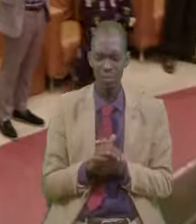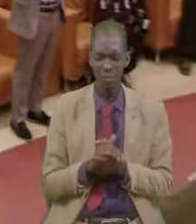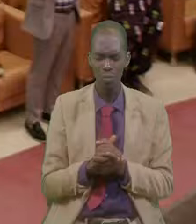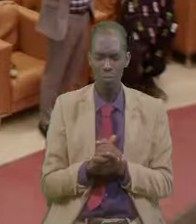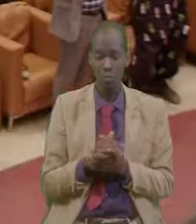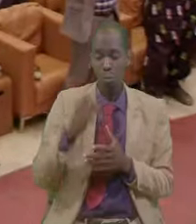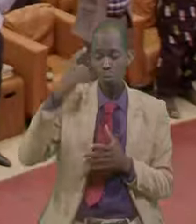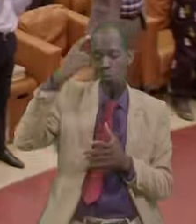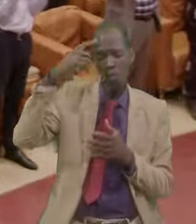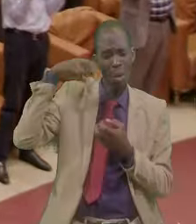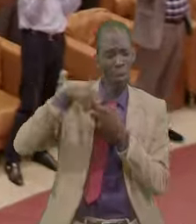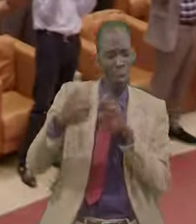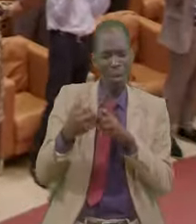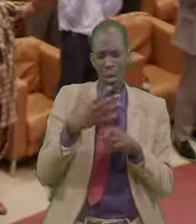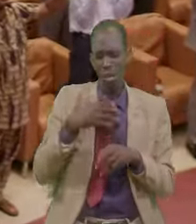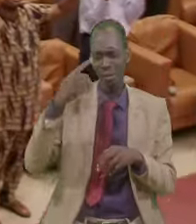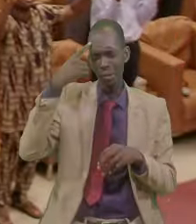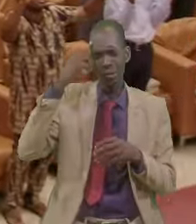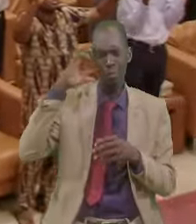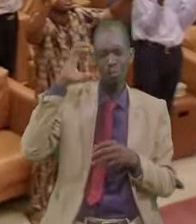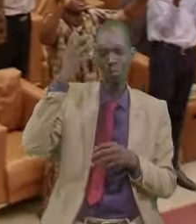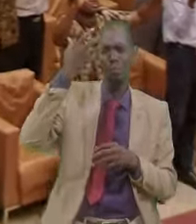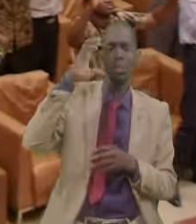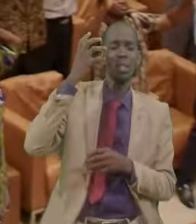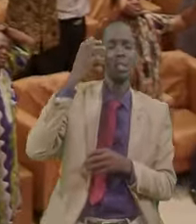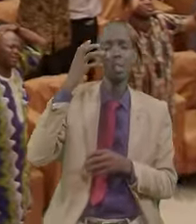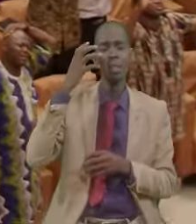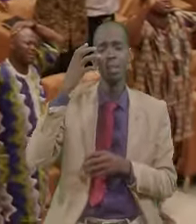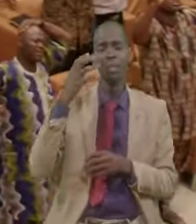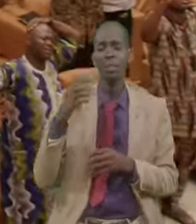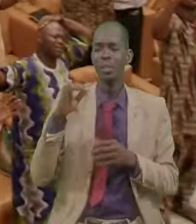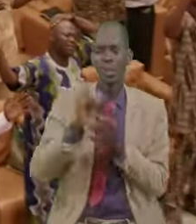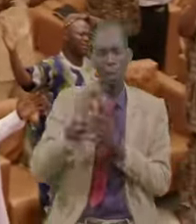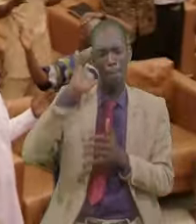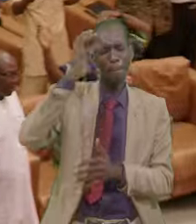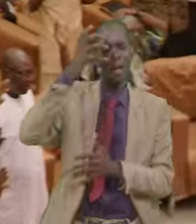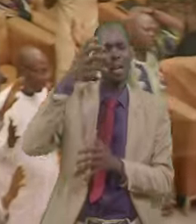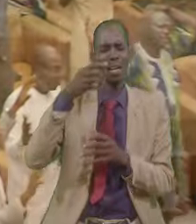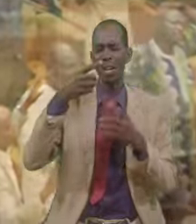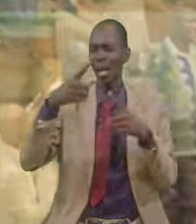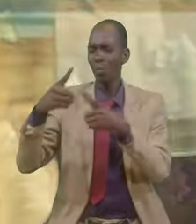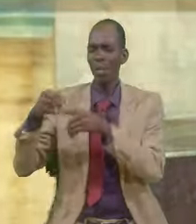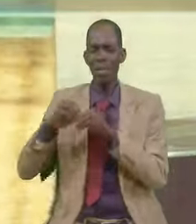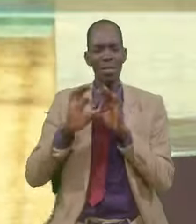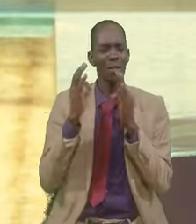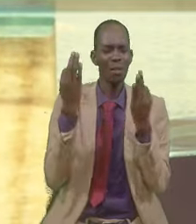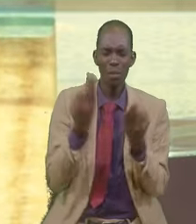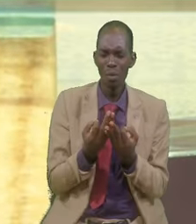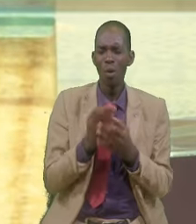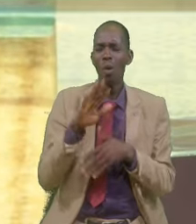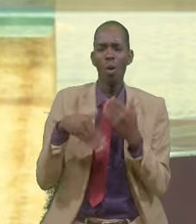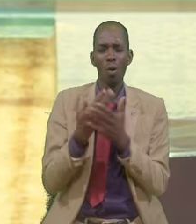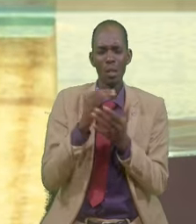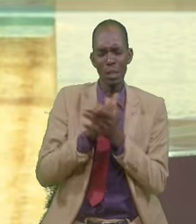Brain problem and insanity, madness running in the family, all those psychological